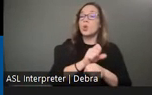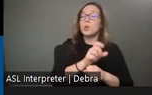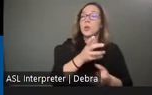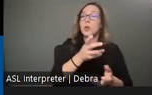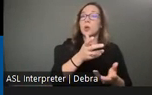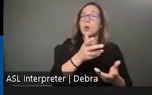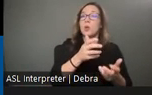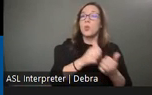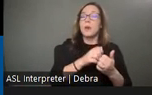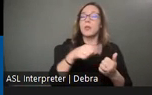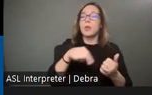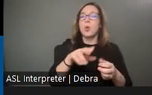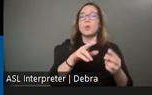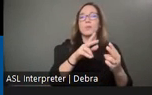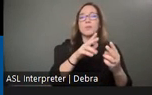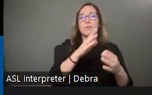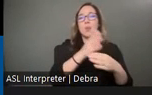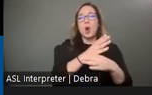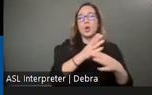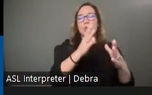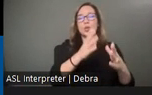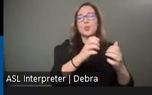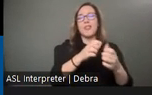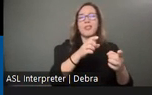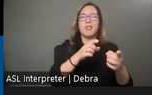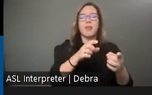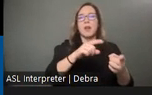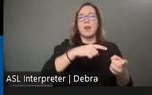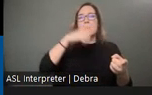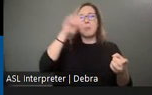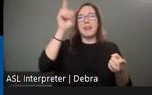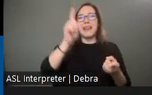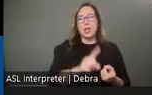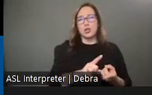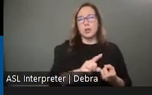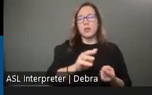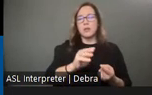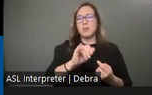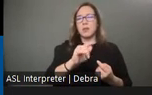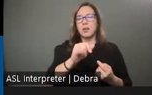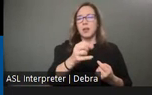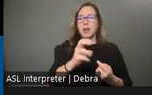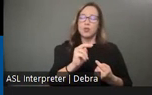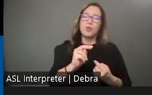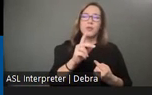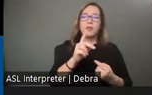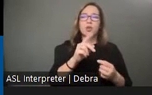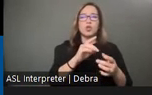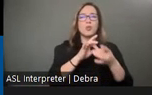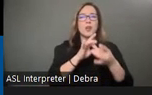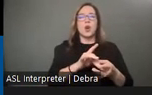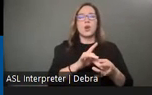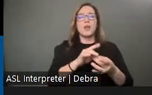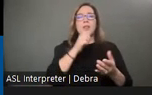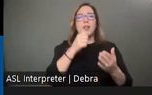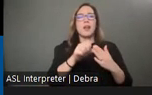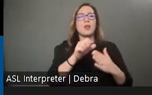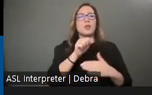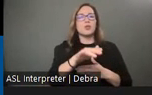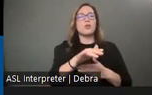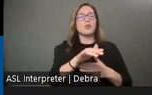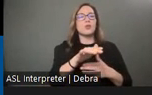mitigation and trying to strengthen the letters and the explanations about group flood insurance that goes out to applicants once they are